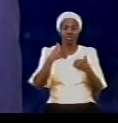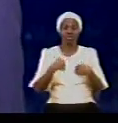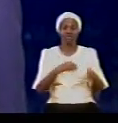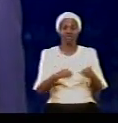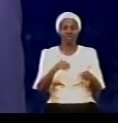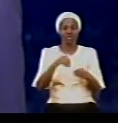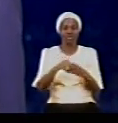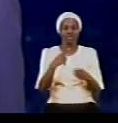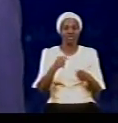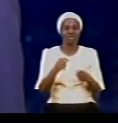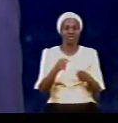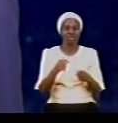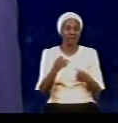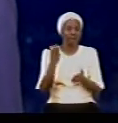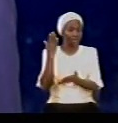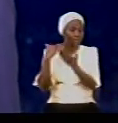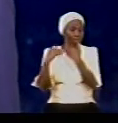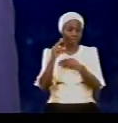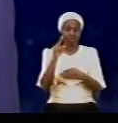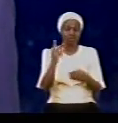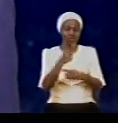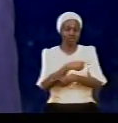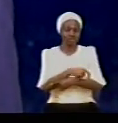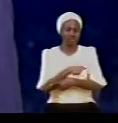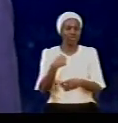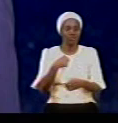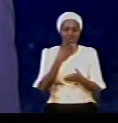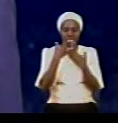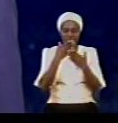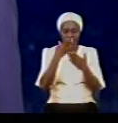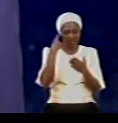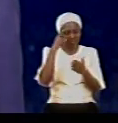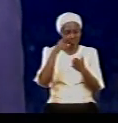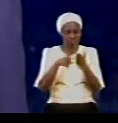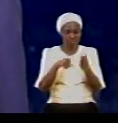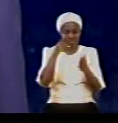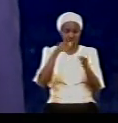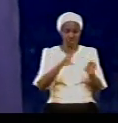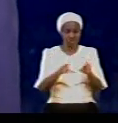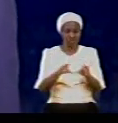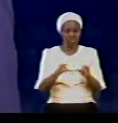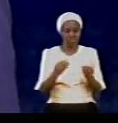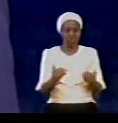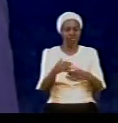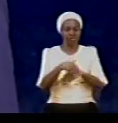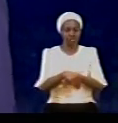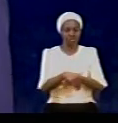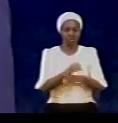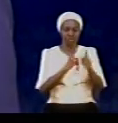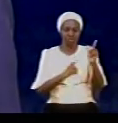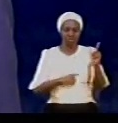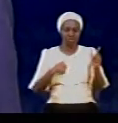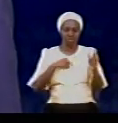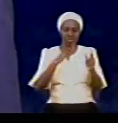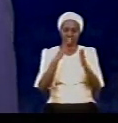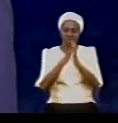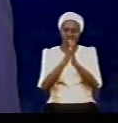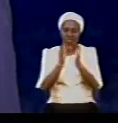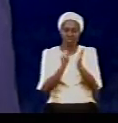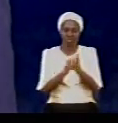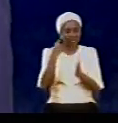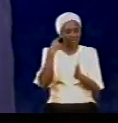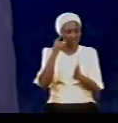tonight. Lord, we have prayed for those who are persecuted across the globe, and we believe you have heard